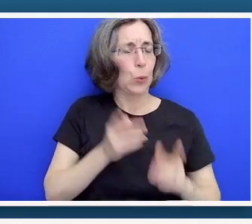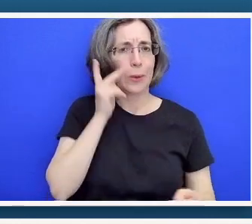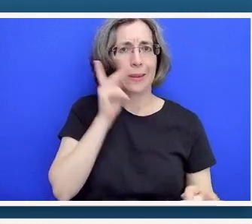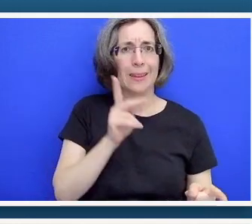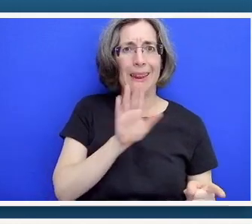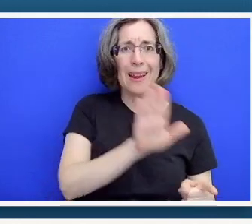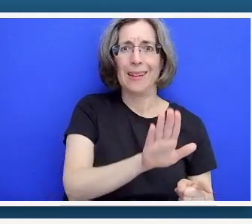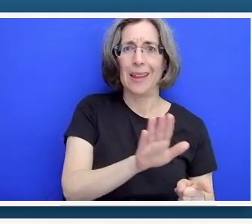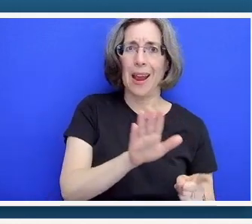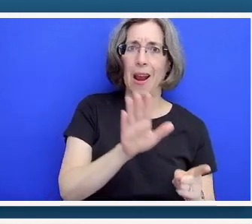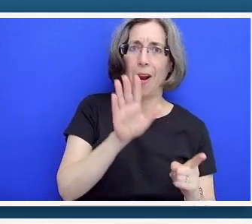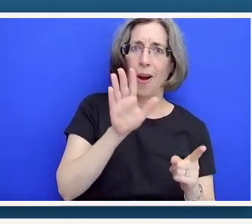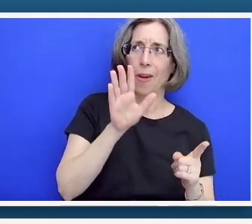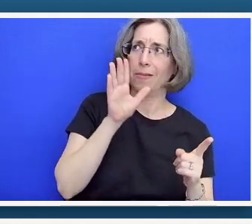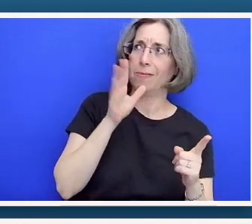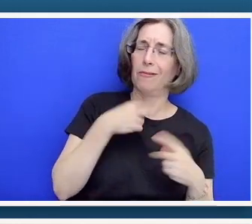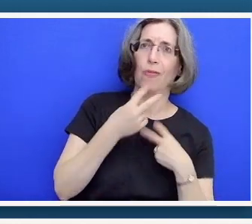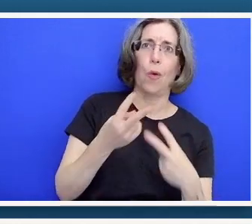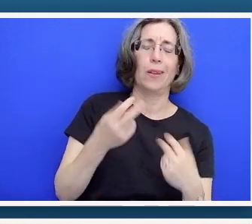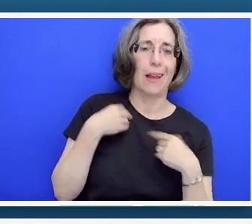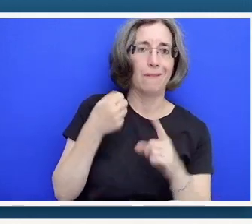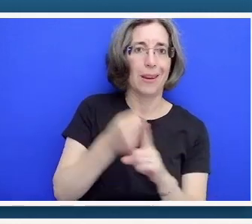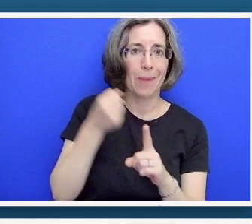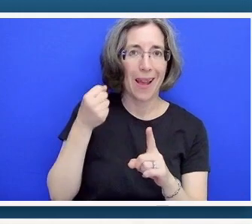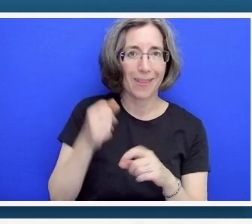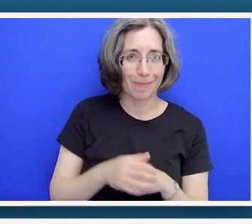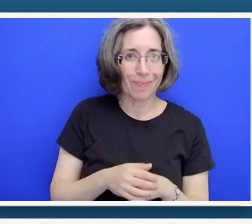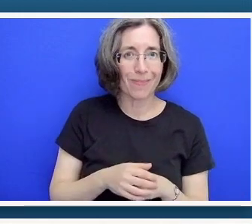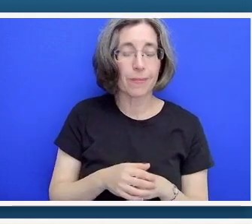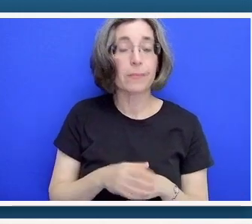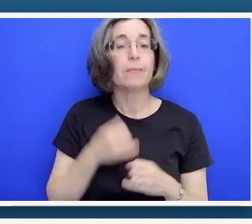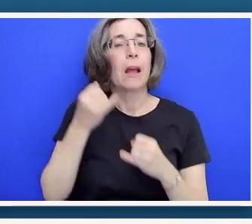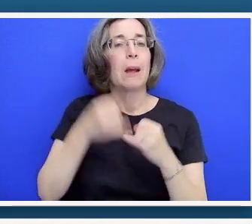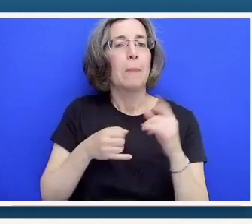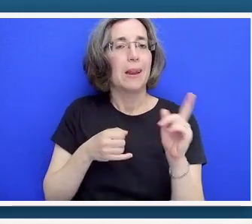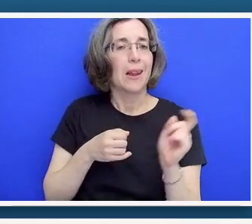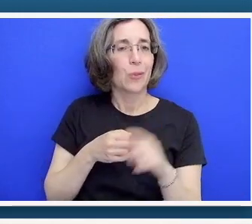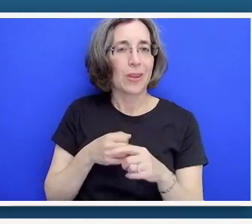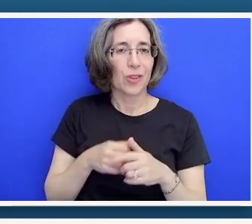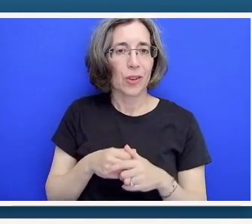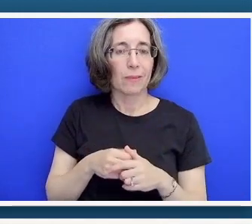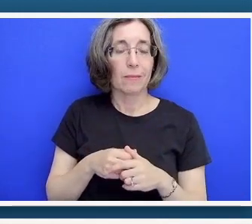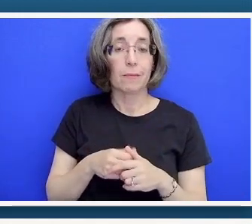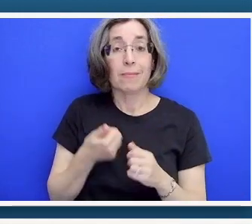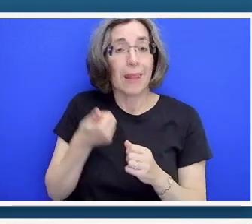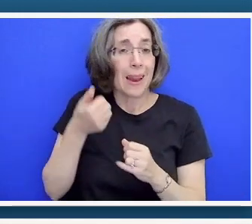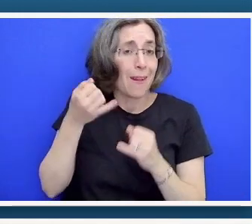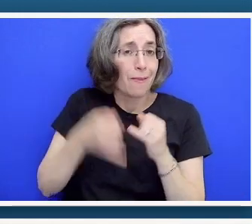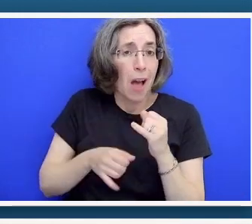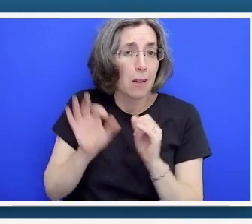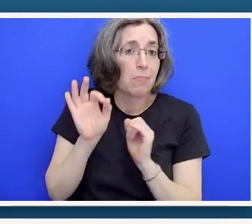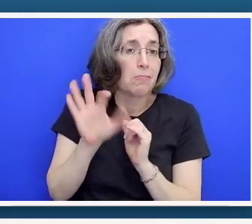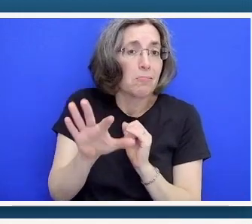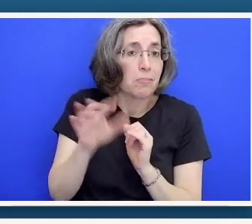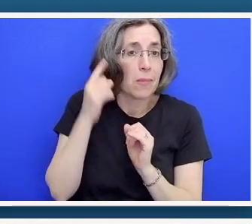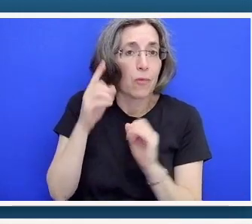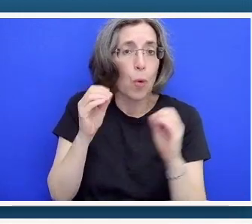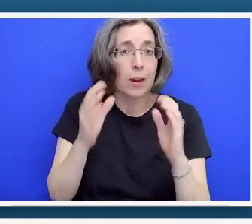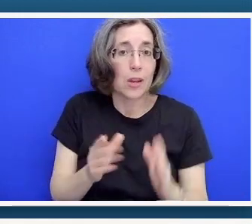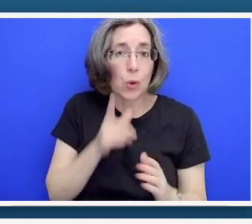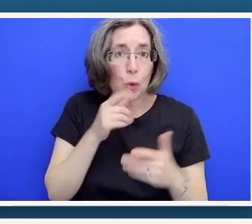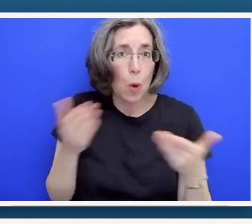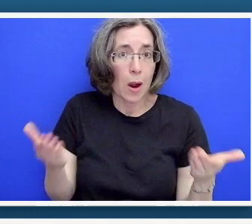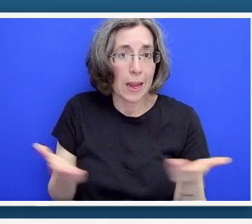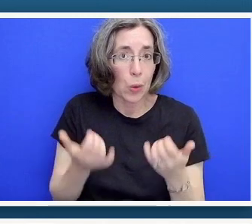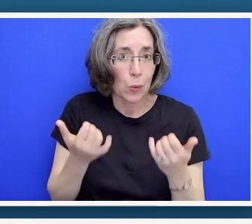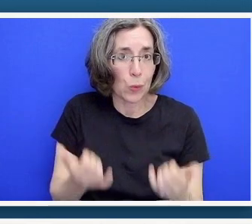have. My last question for you is, do you have any final tips for educators attending this session? Yeah,